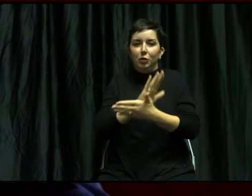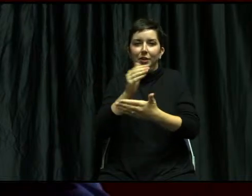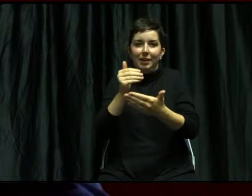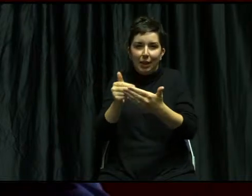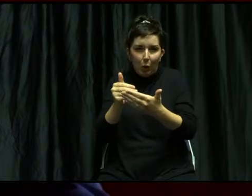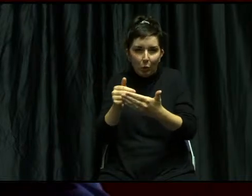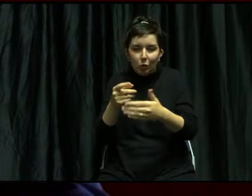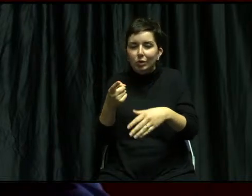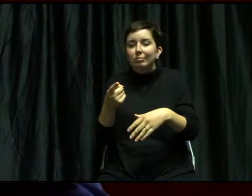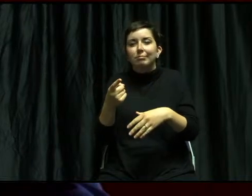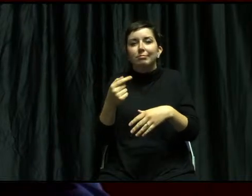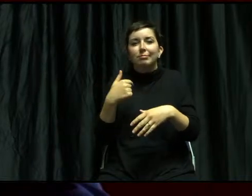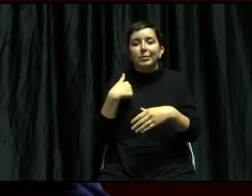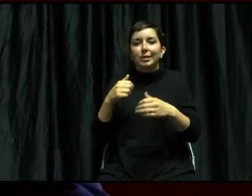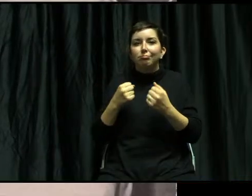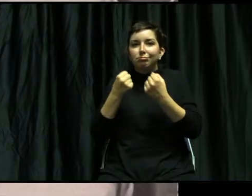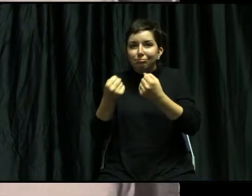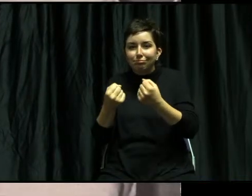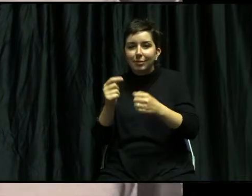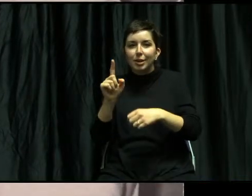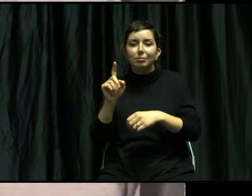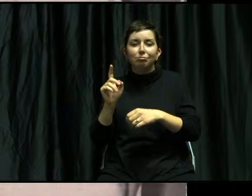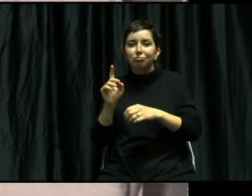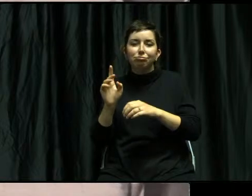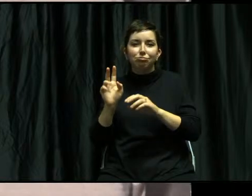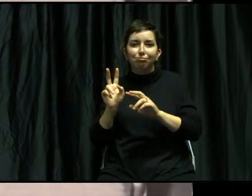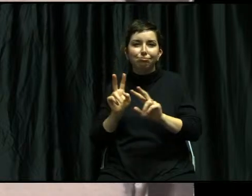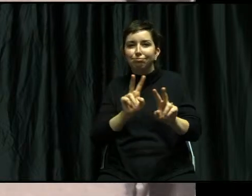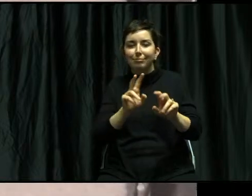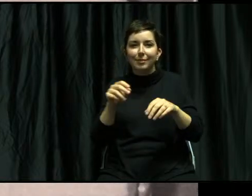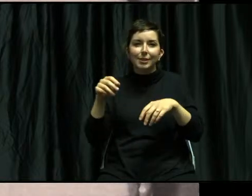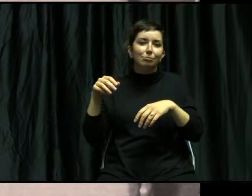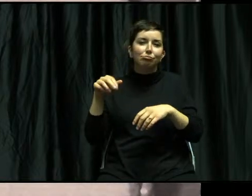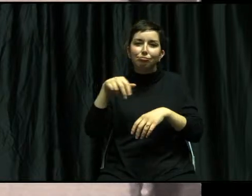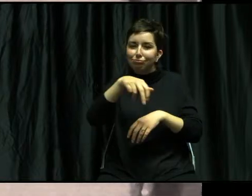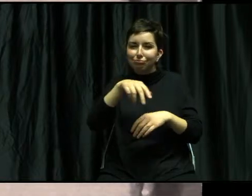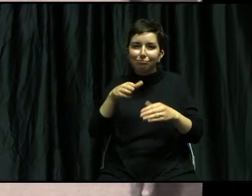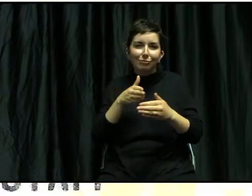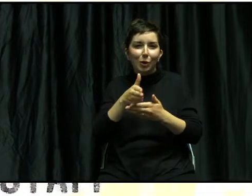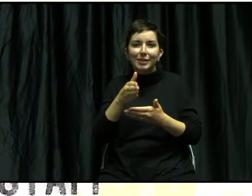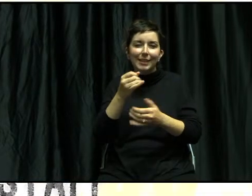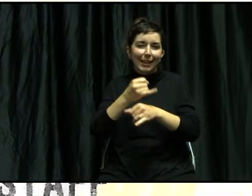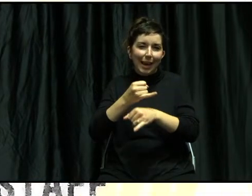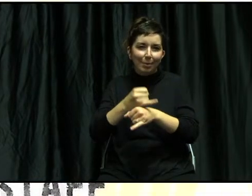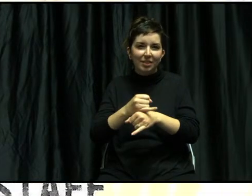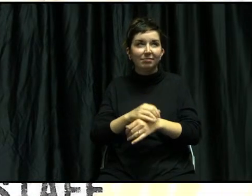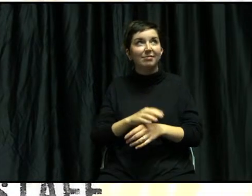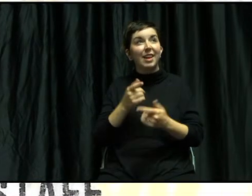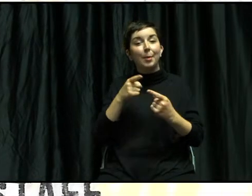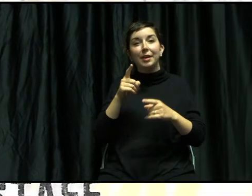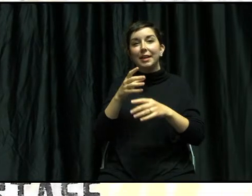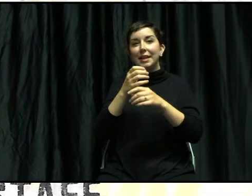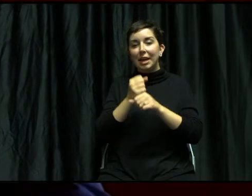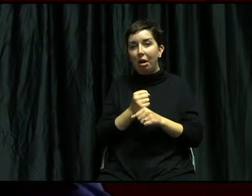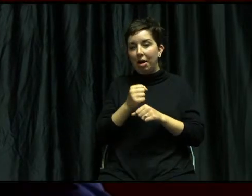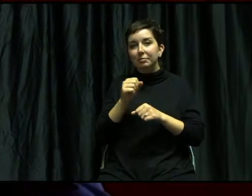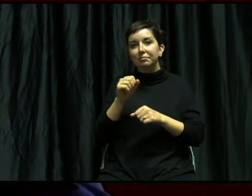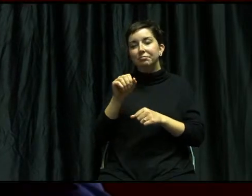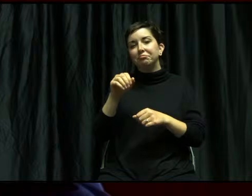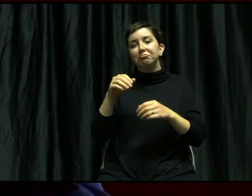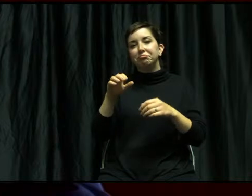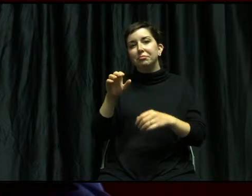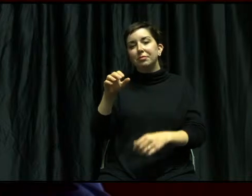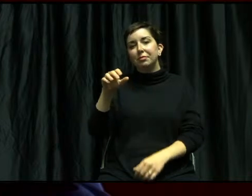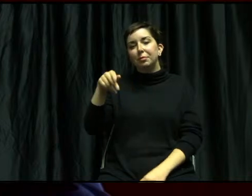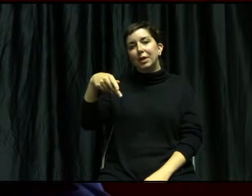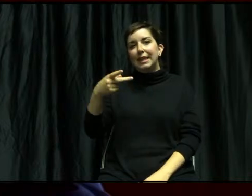Arkansas, and walk across the campus. Dr. Vaughn began his career at Weber State after receiving a doctorate in economics. Sometimes